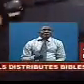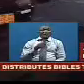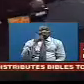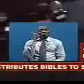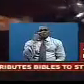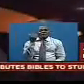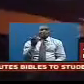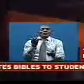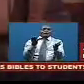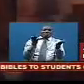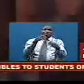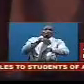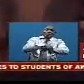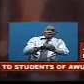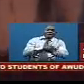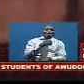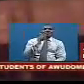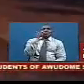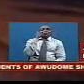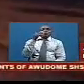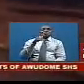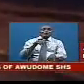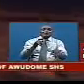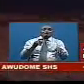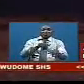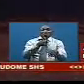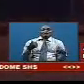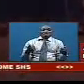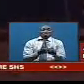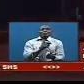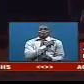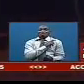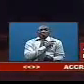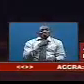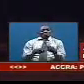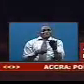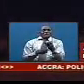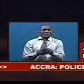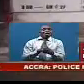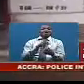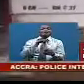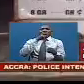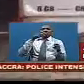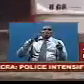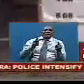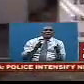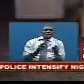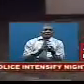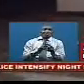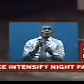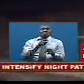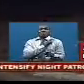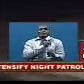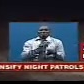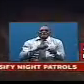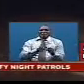Prostitution, another feature of nightlife in Accra, also remains a challenge for the police. It is an illegal venture, but